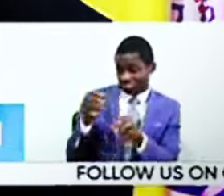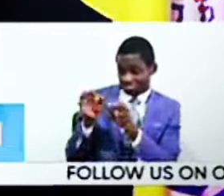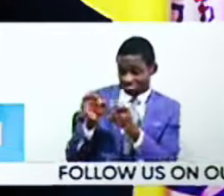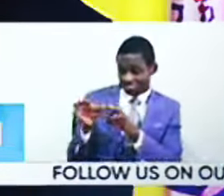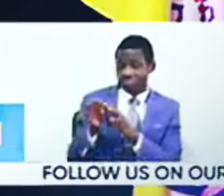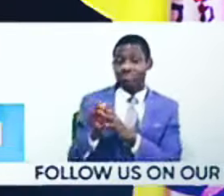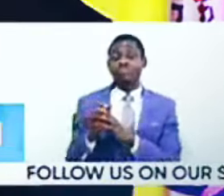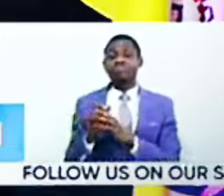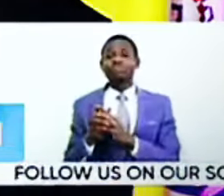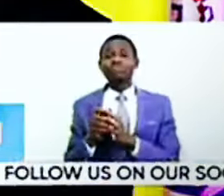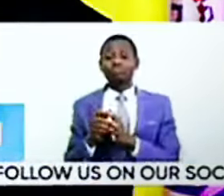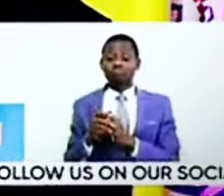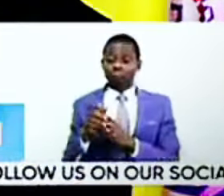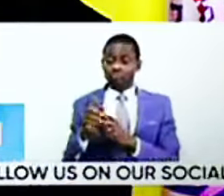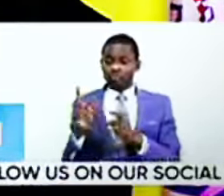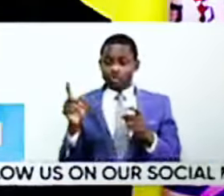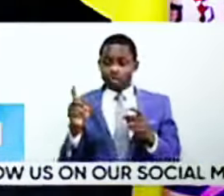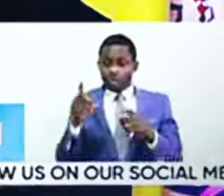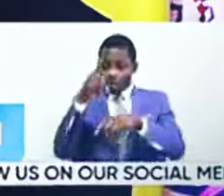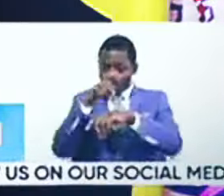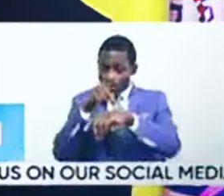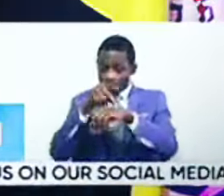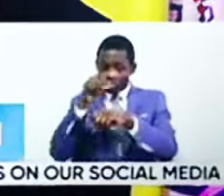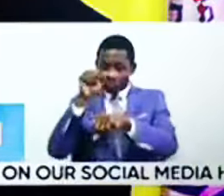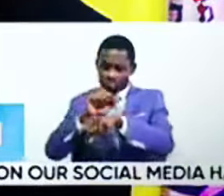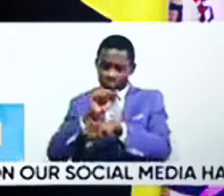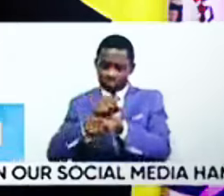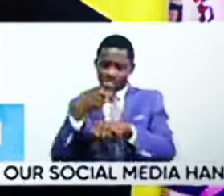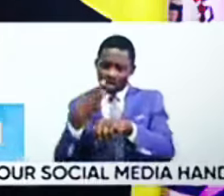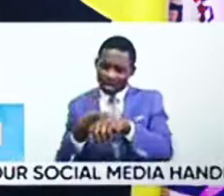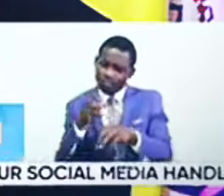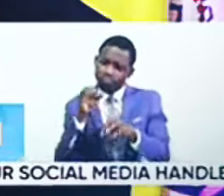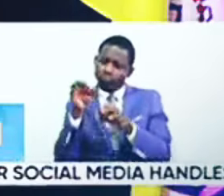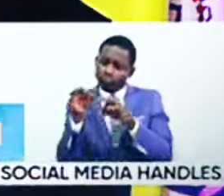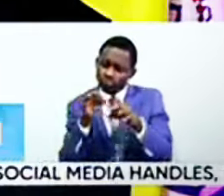to get certain people to understand. And